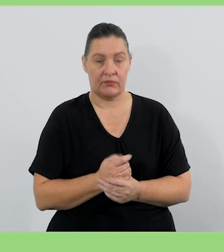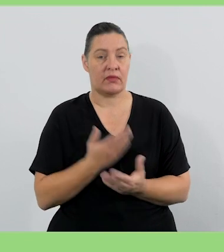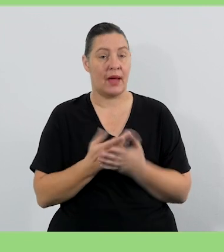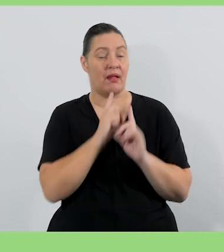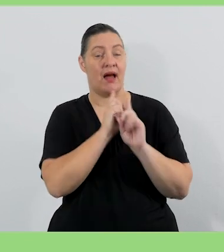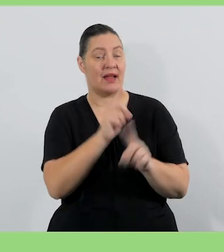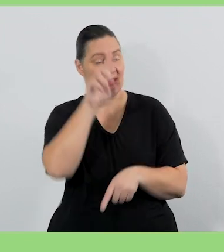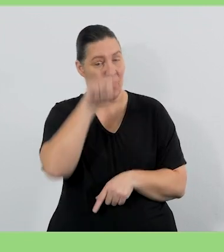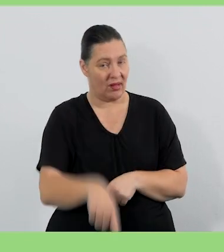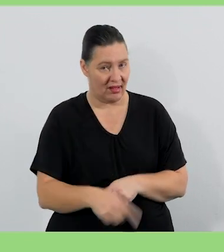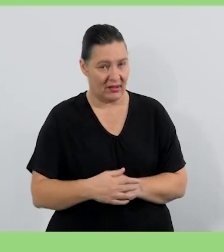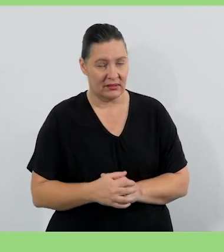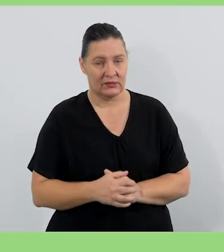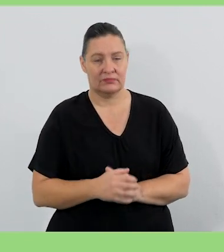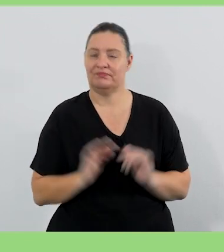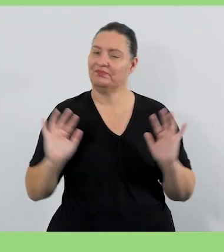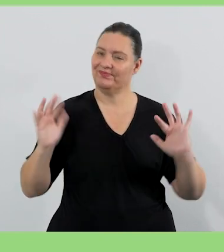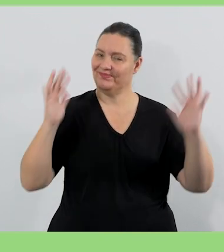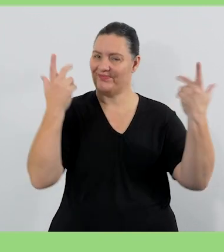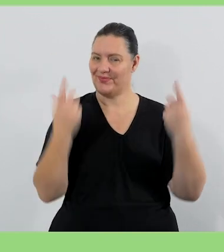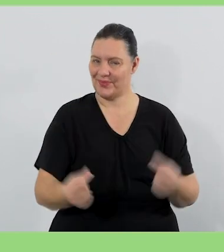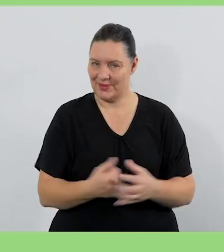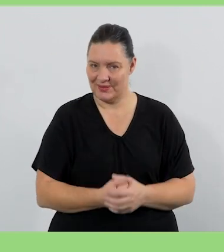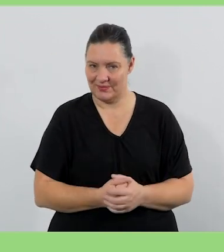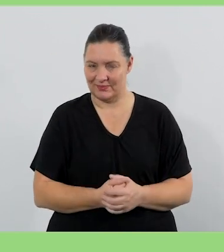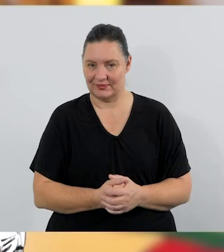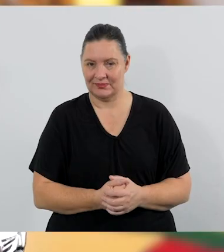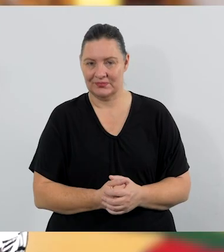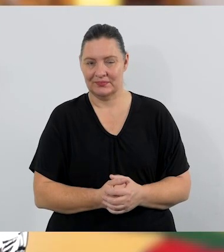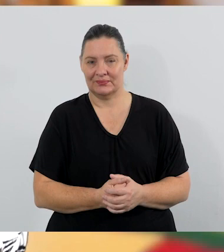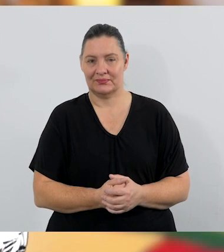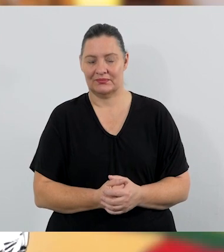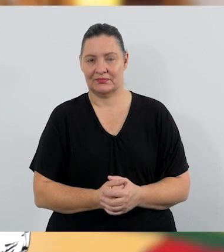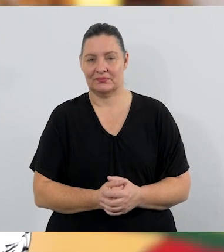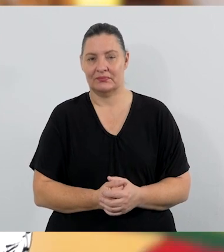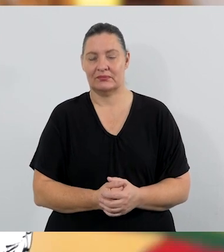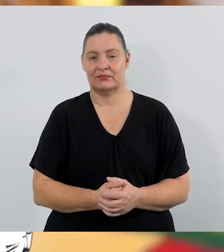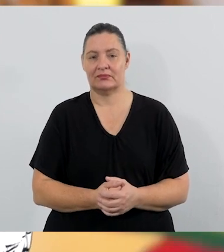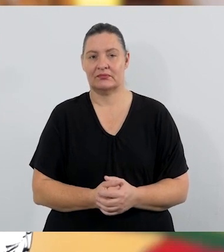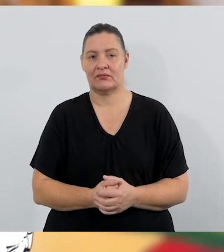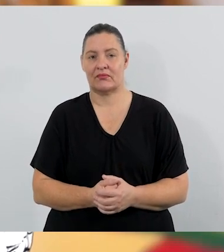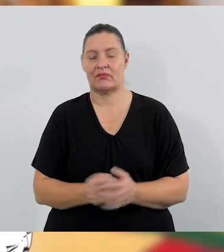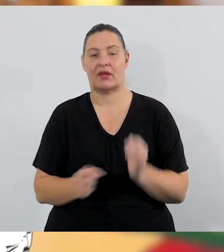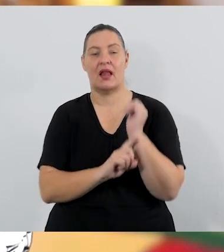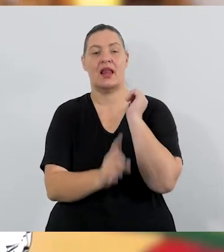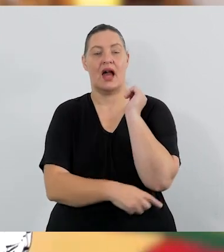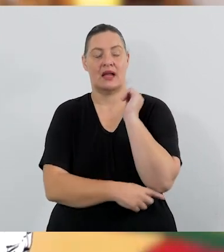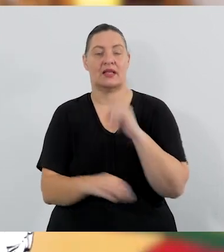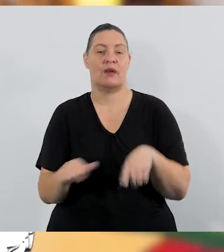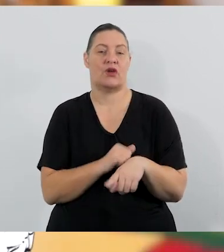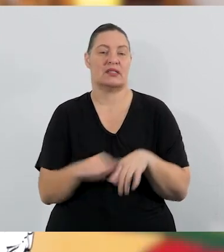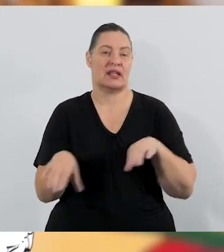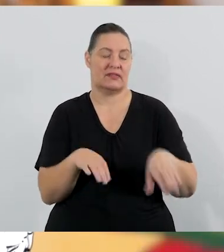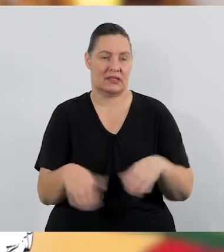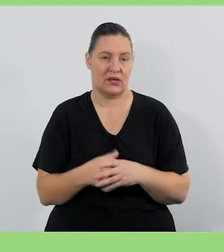you were able to answer all of these questions, then well done to you. Right, this is our last practice